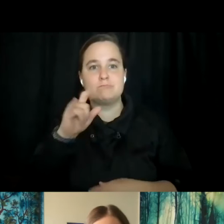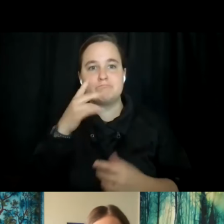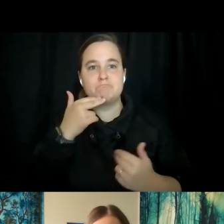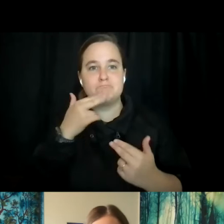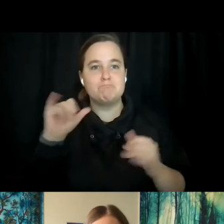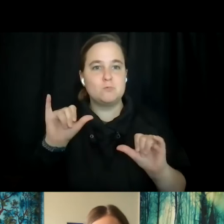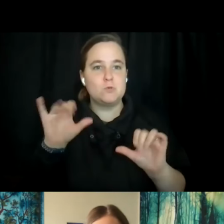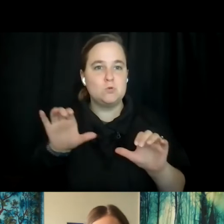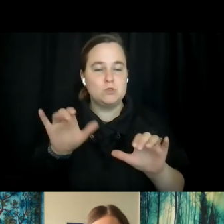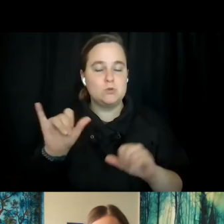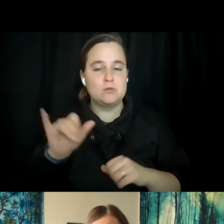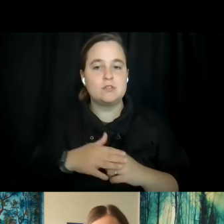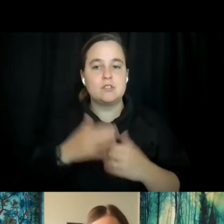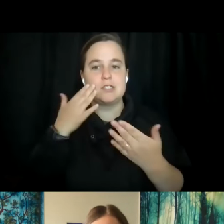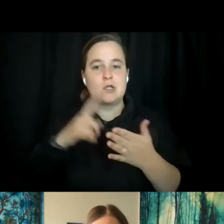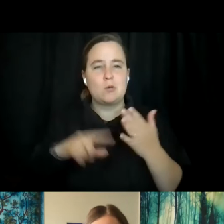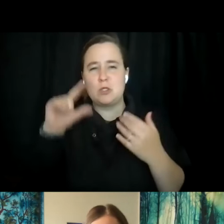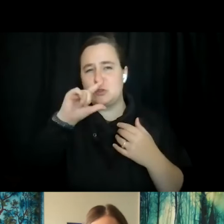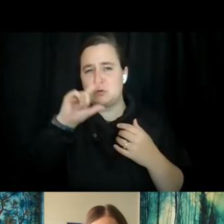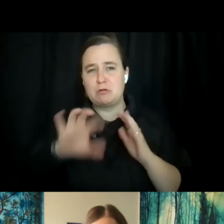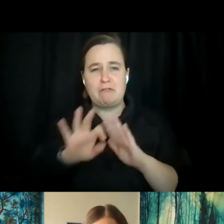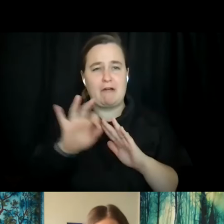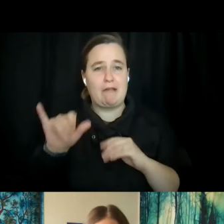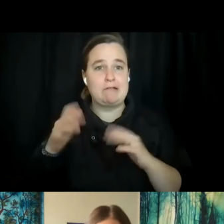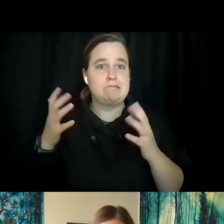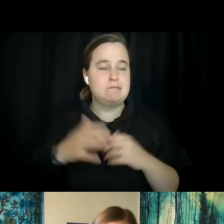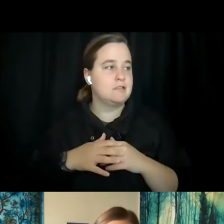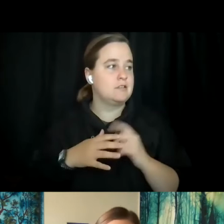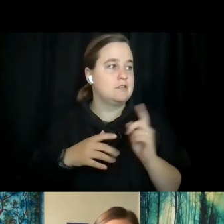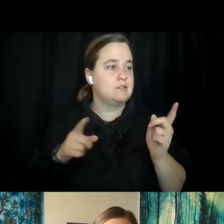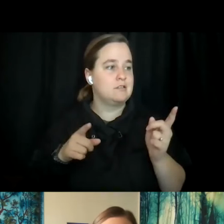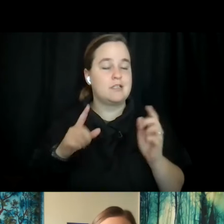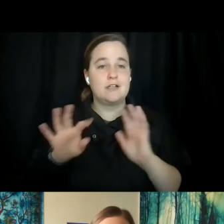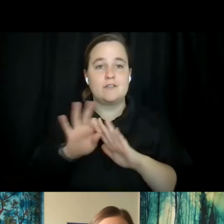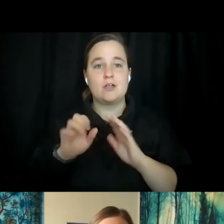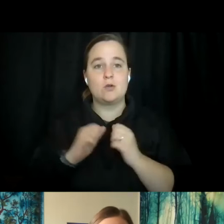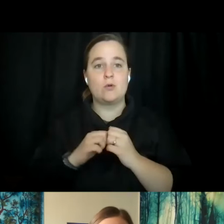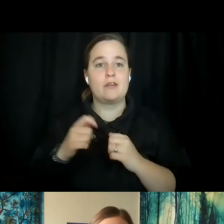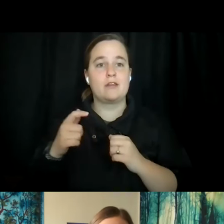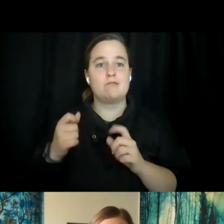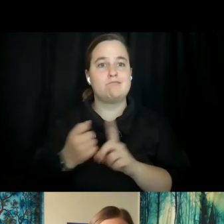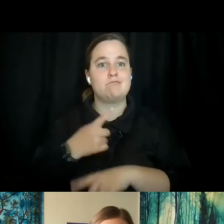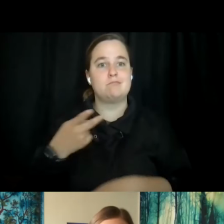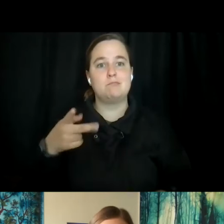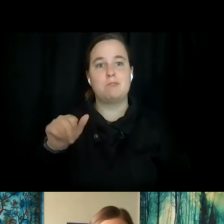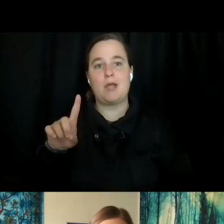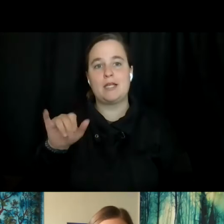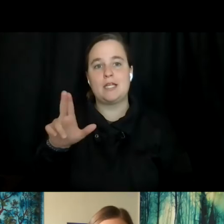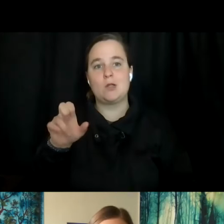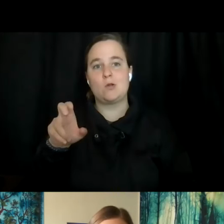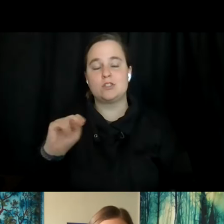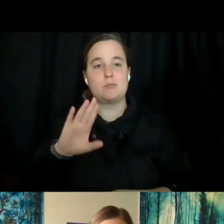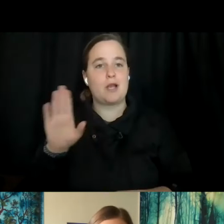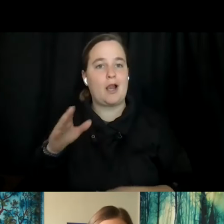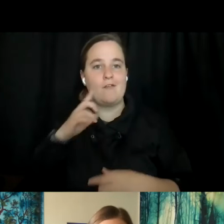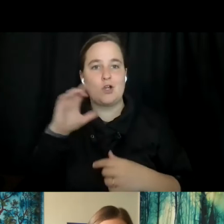So I don't know what you Google to find that. I find it with random pandiculation articles, but I've never tried Googling